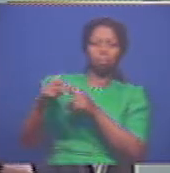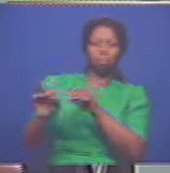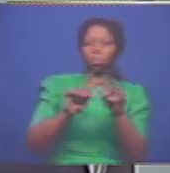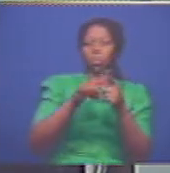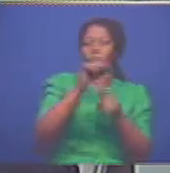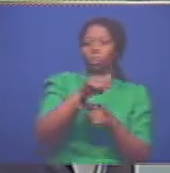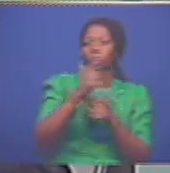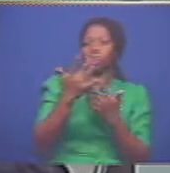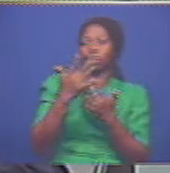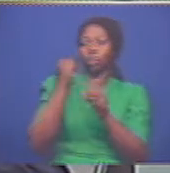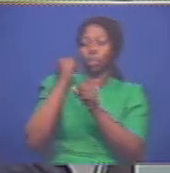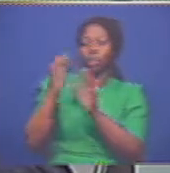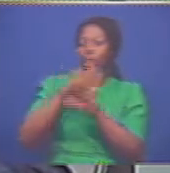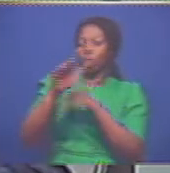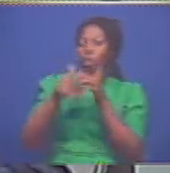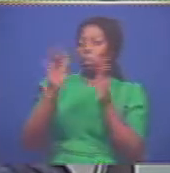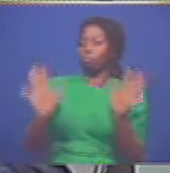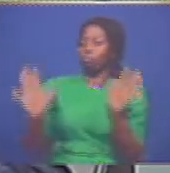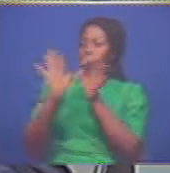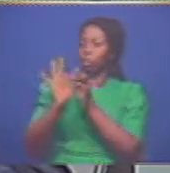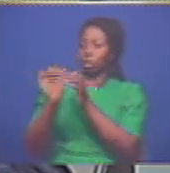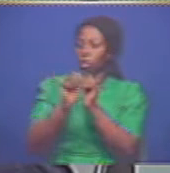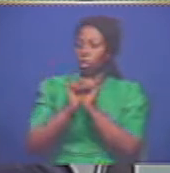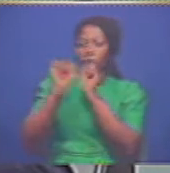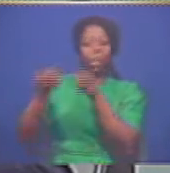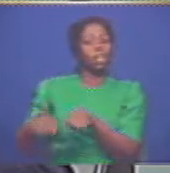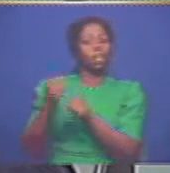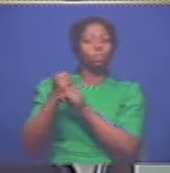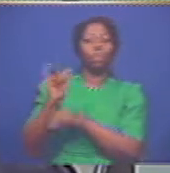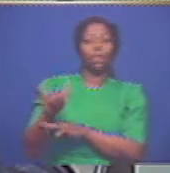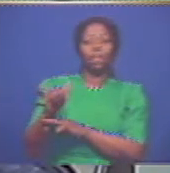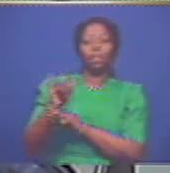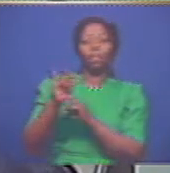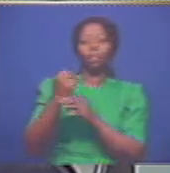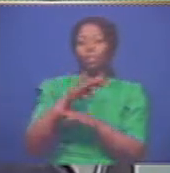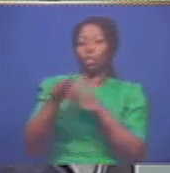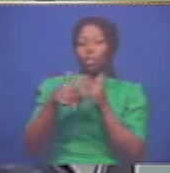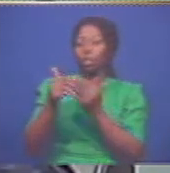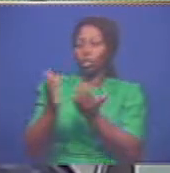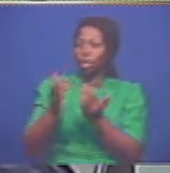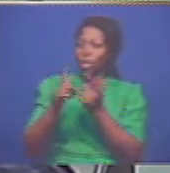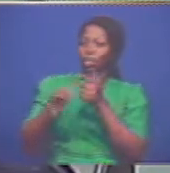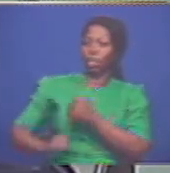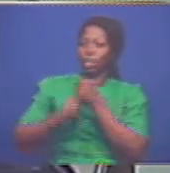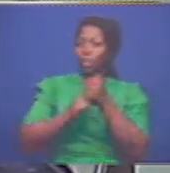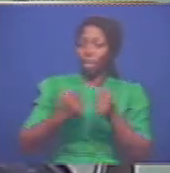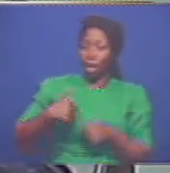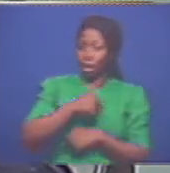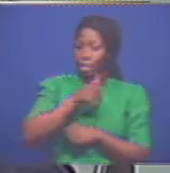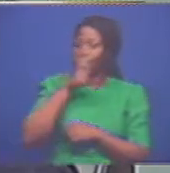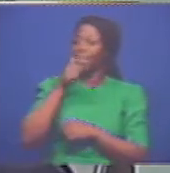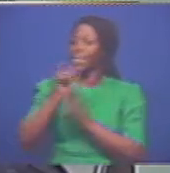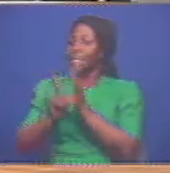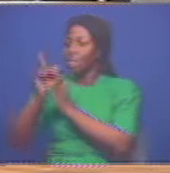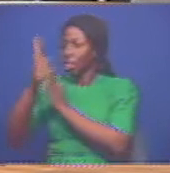If all us come together, we can do it. And we all need to support. We as private developer and government,